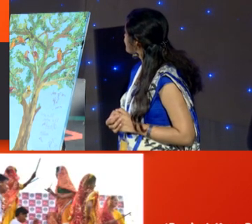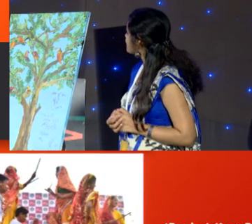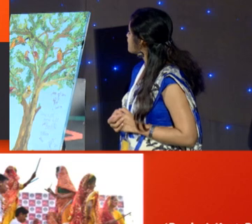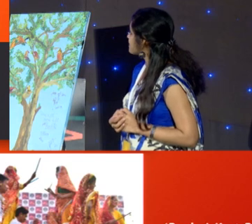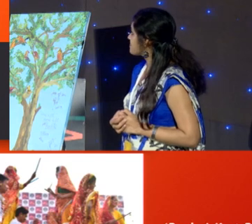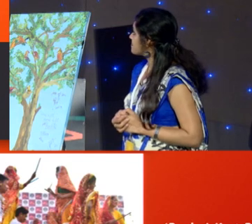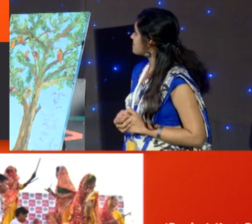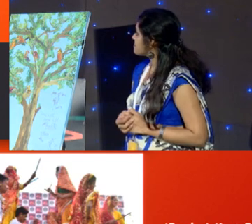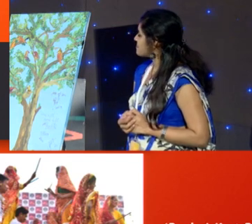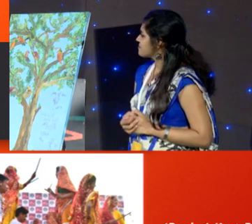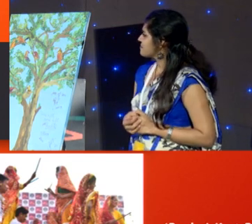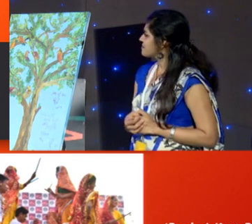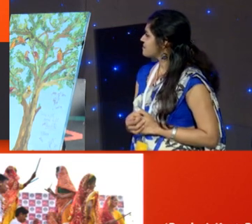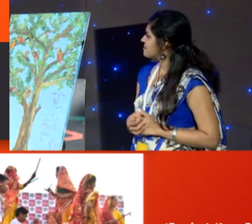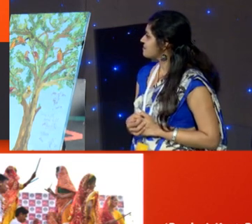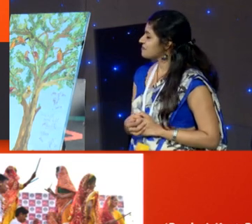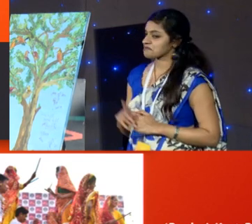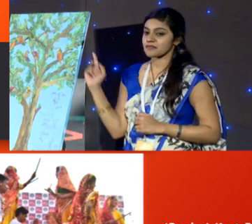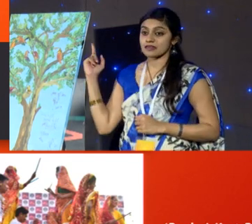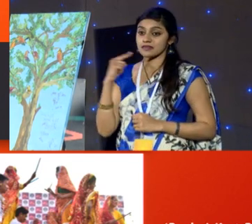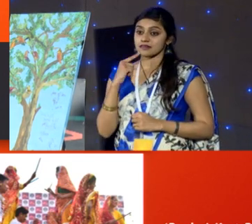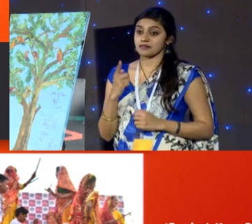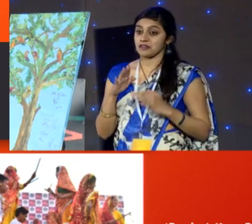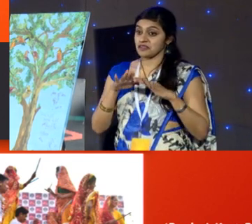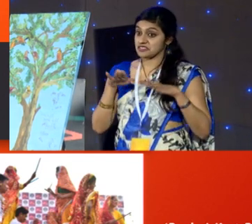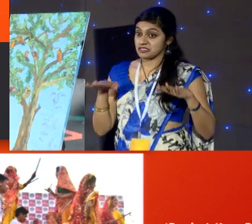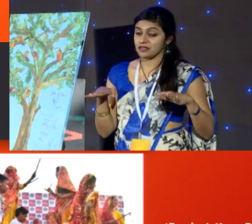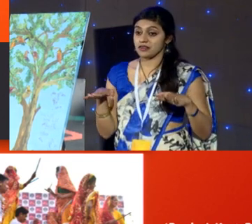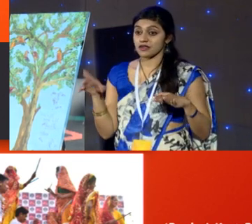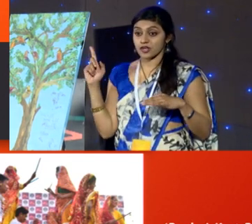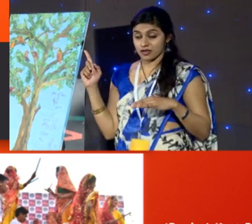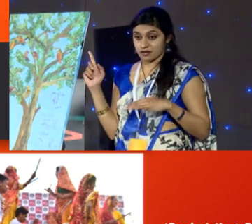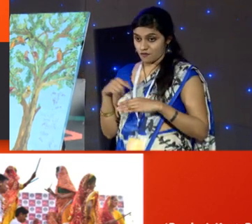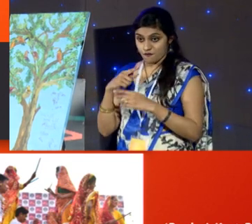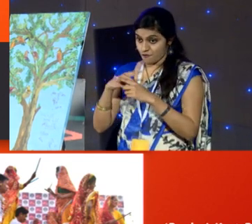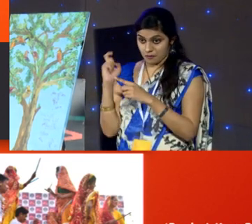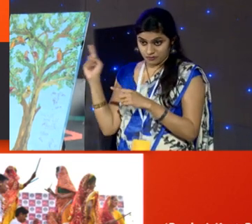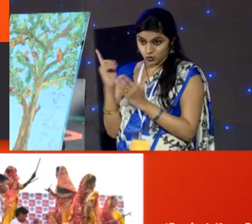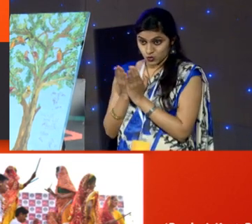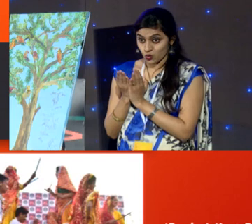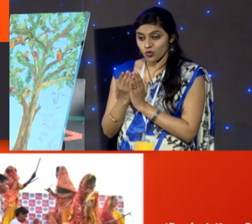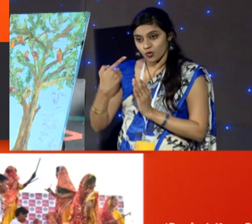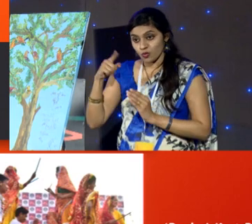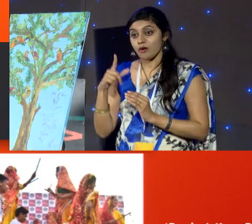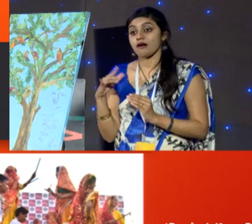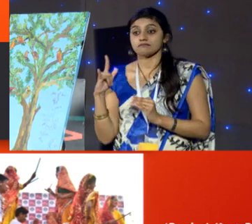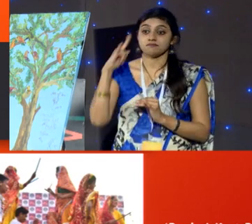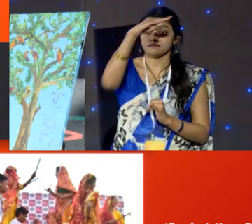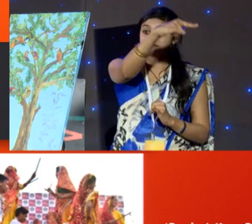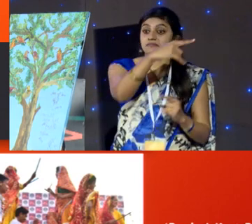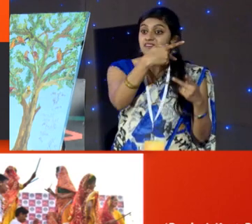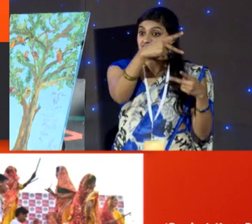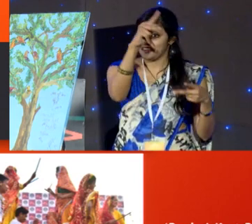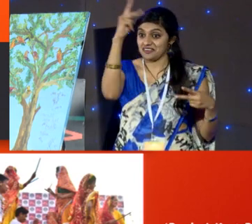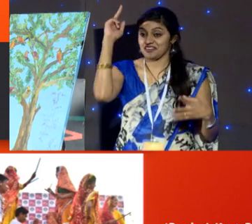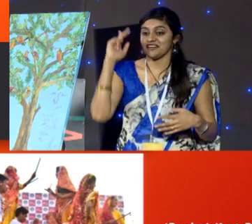AmarJyoti. Our children have performed internationally, initially at the House of